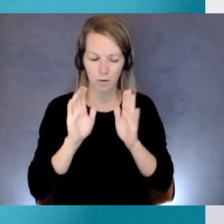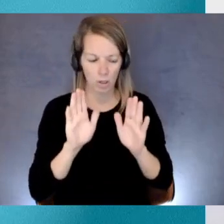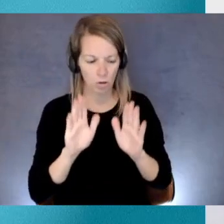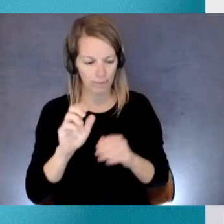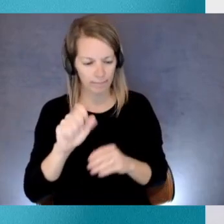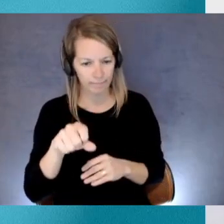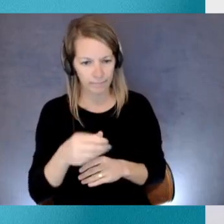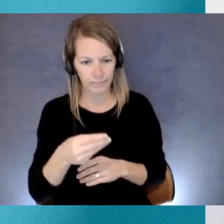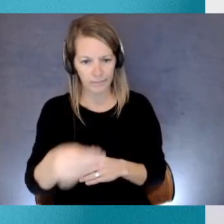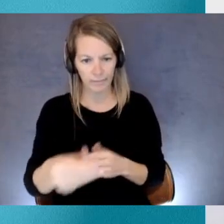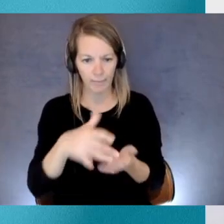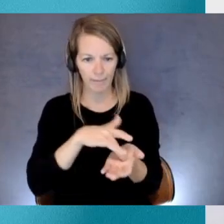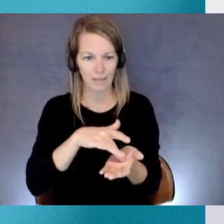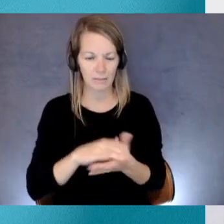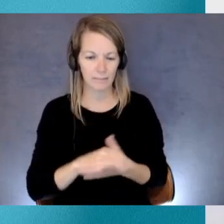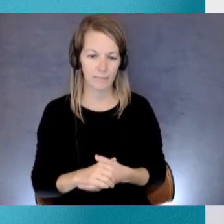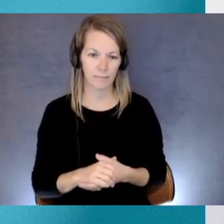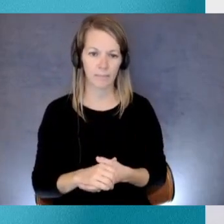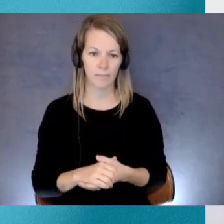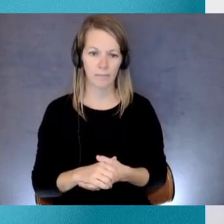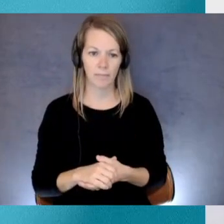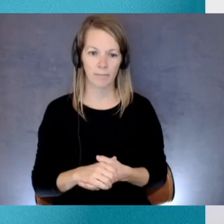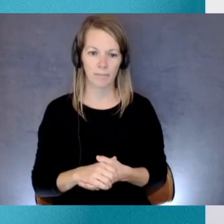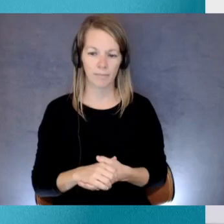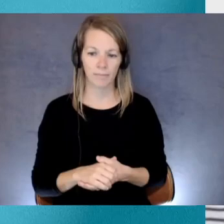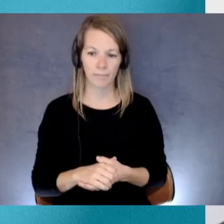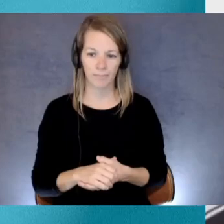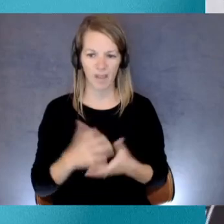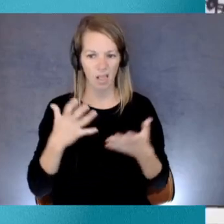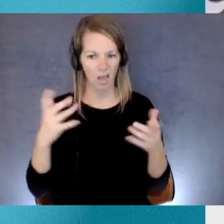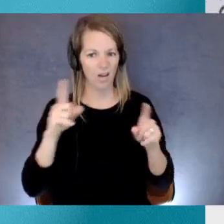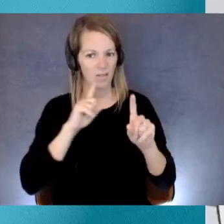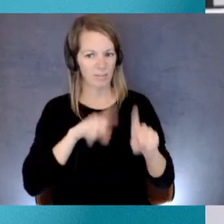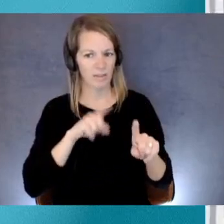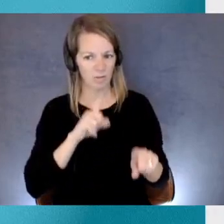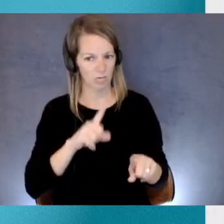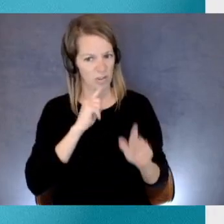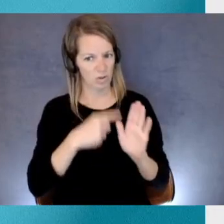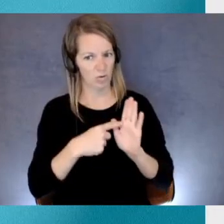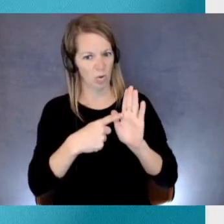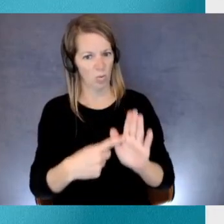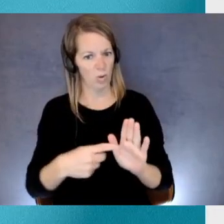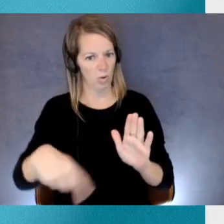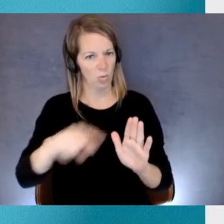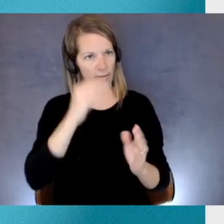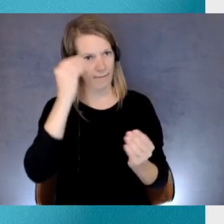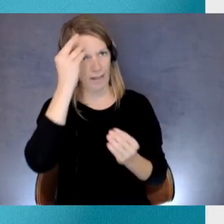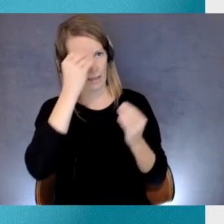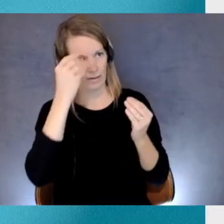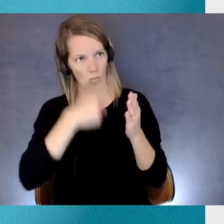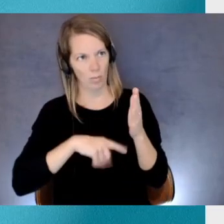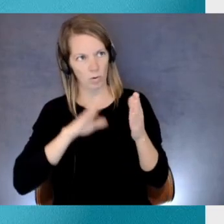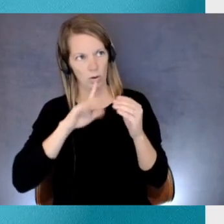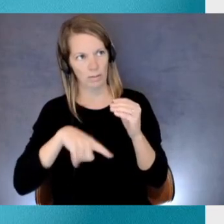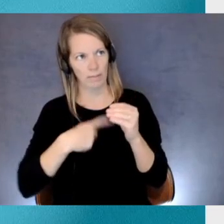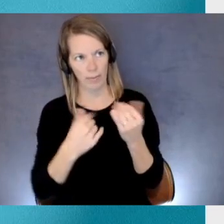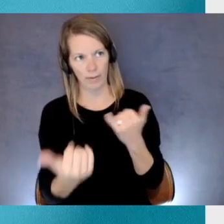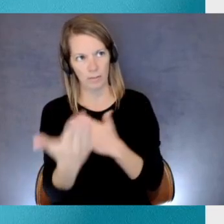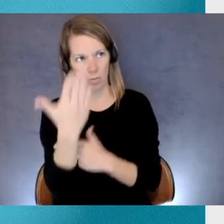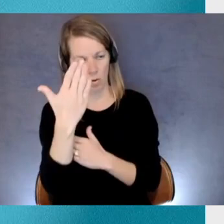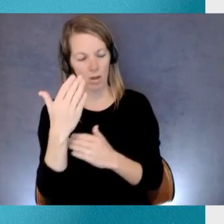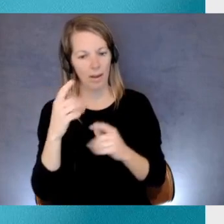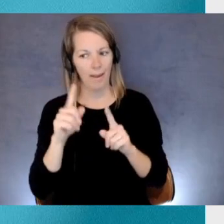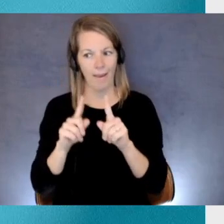off that medicine. Excellent. There's a lot of responses here that really are showing that you're reflecting a lot of what we talked about this morning with